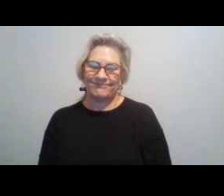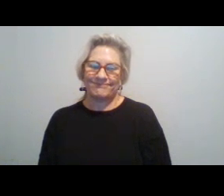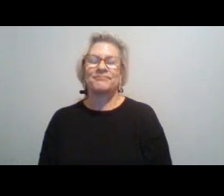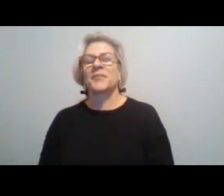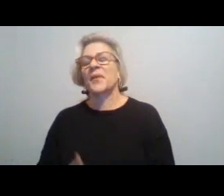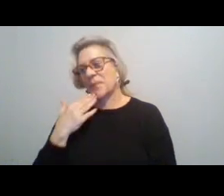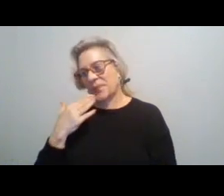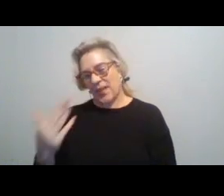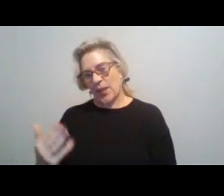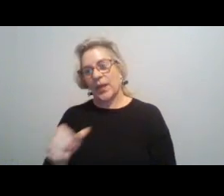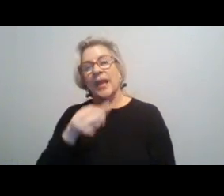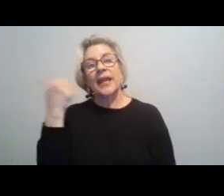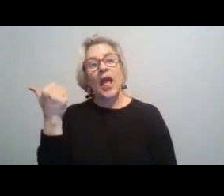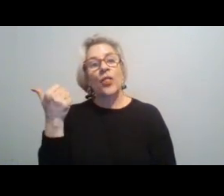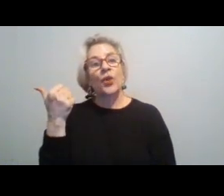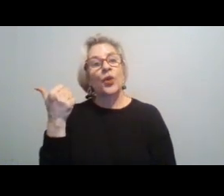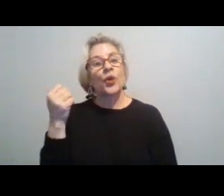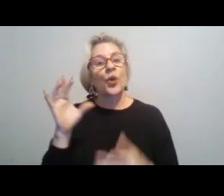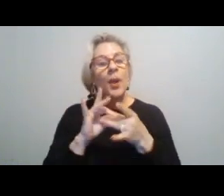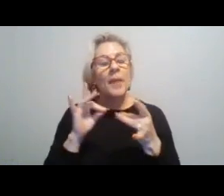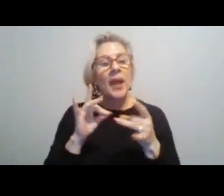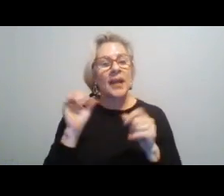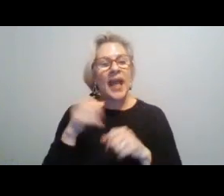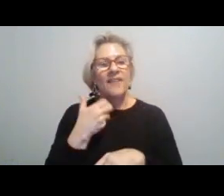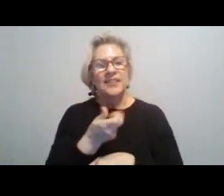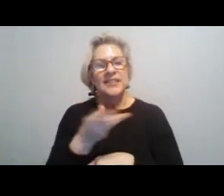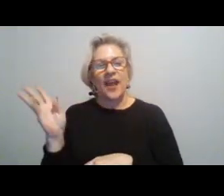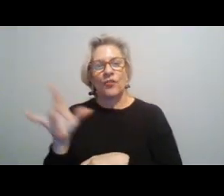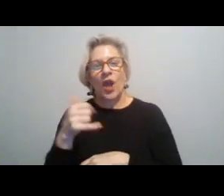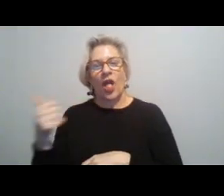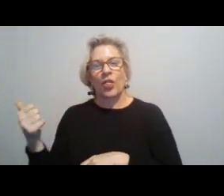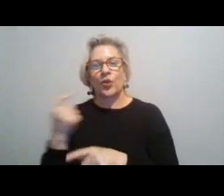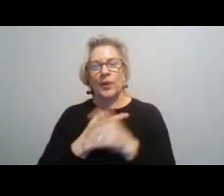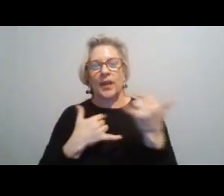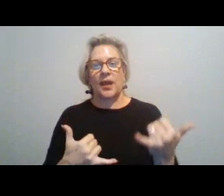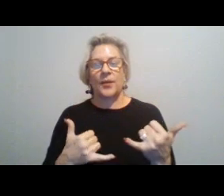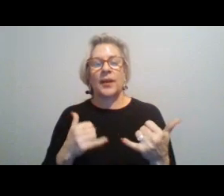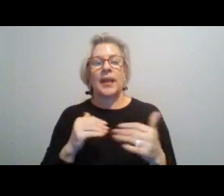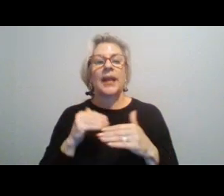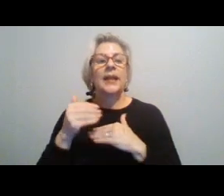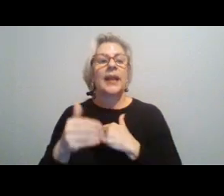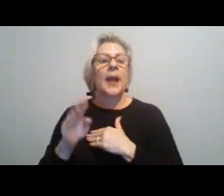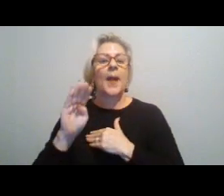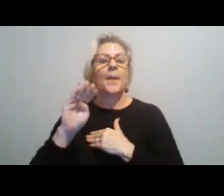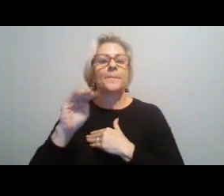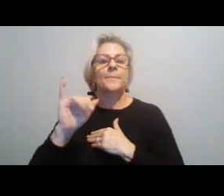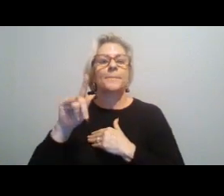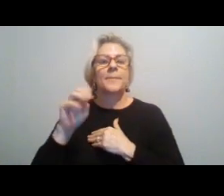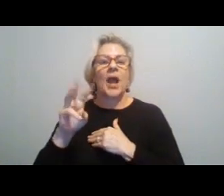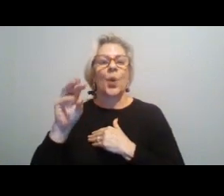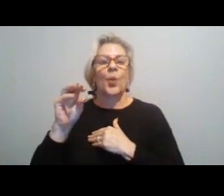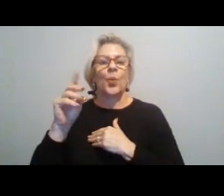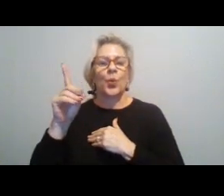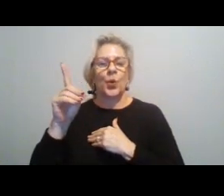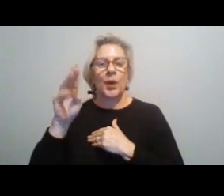Thank you. Any other public comment? Yes, we have a couple others at this time. Up Okay. next, we have Mike Woodman.